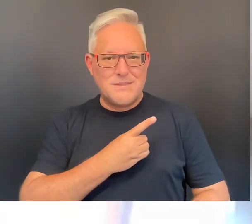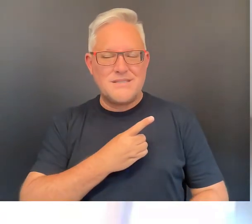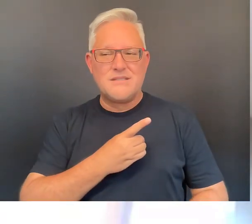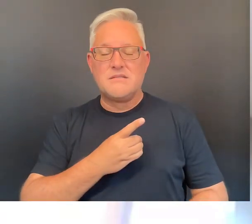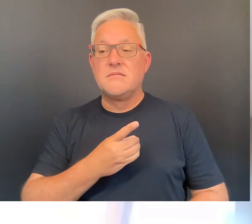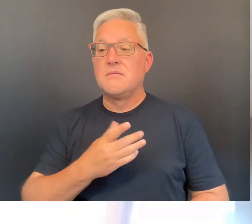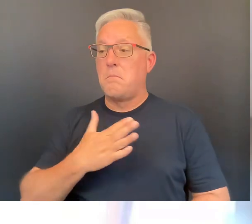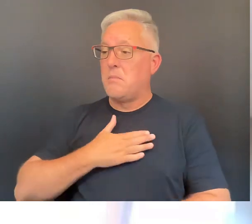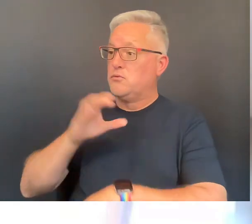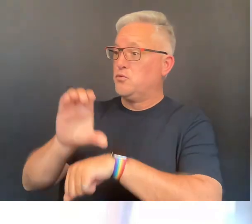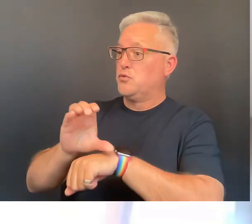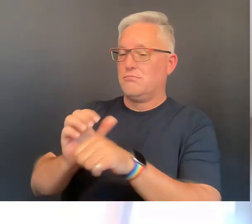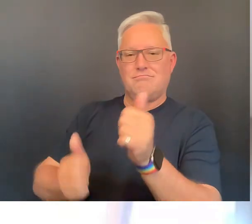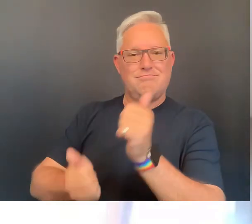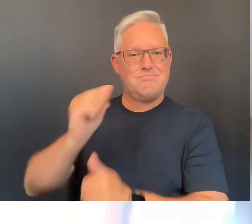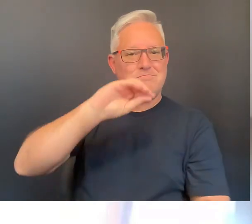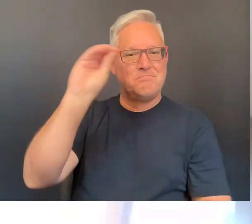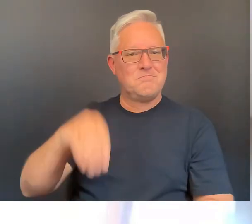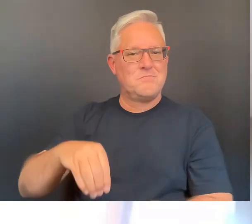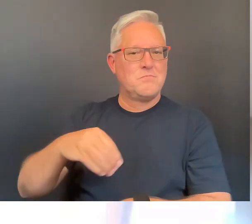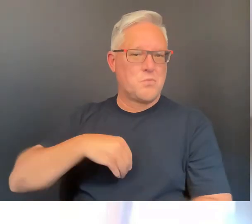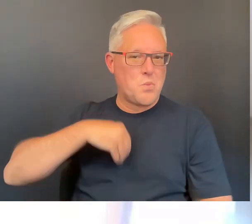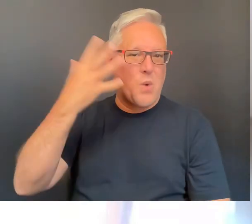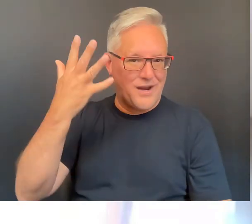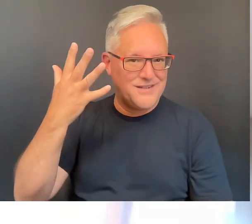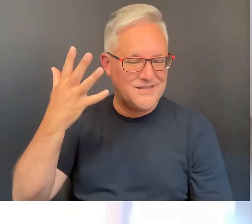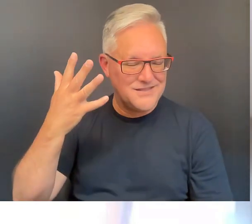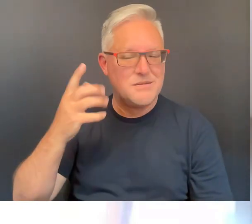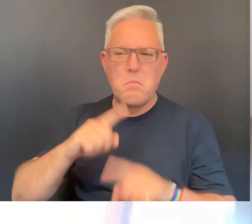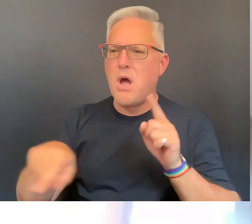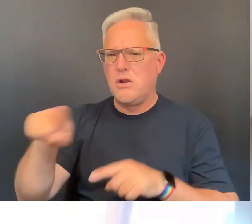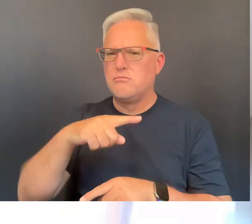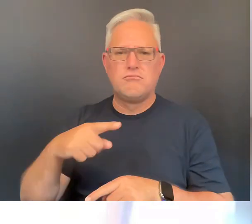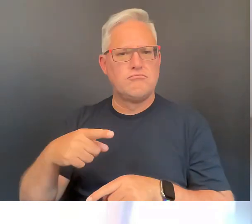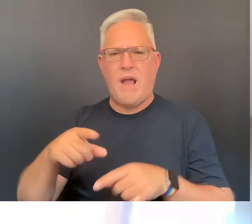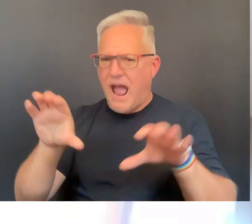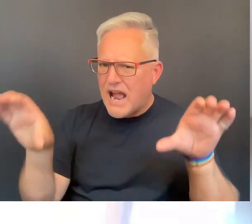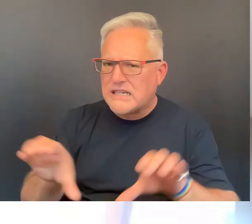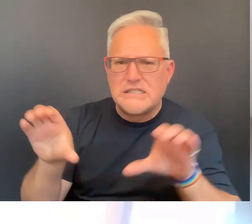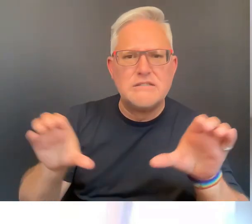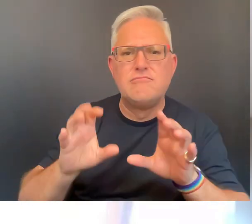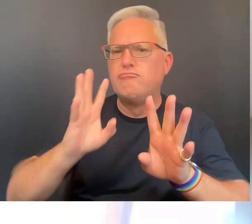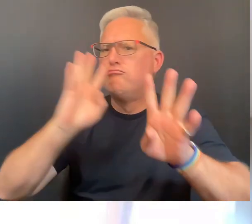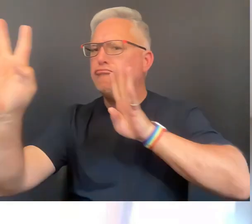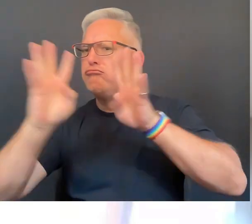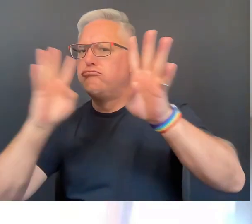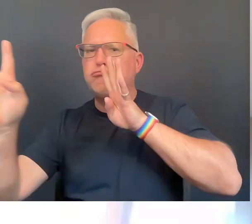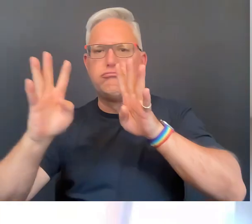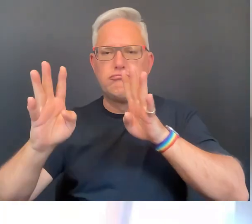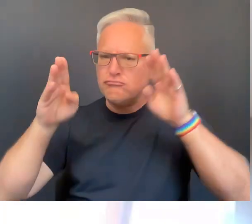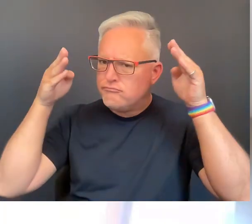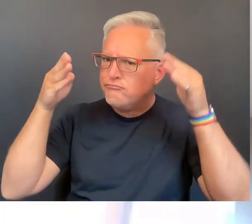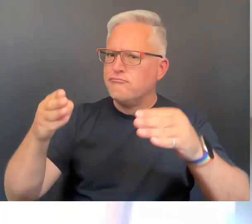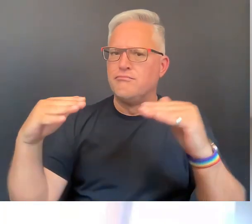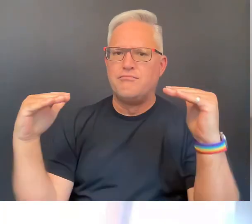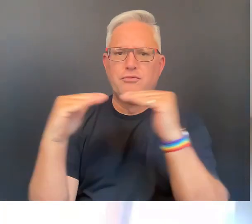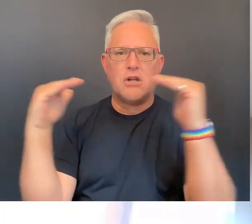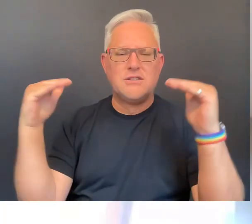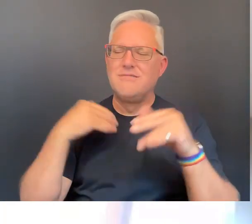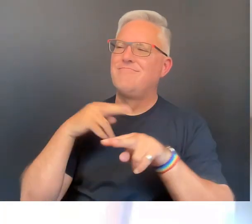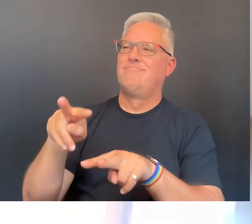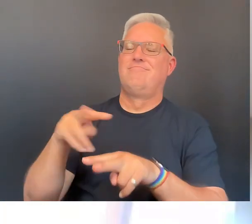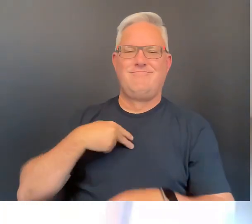with predominantly white congregation, but very active, very vocal, and justice oriented. And I'm so proud of